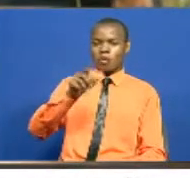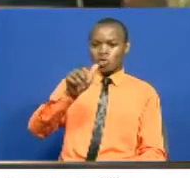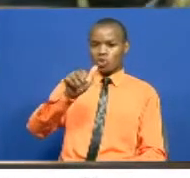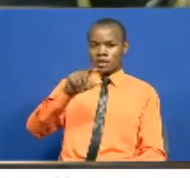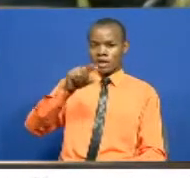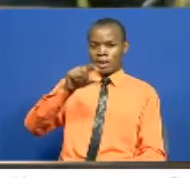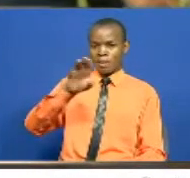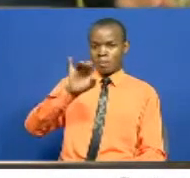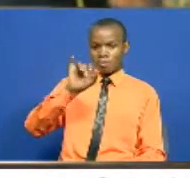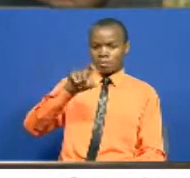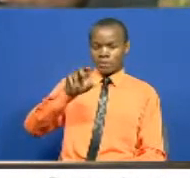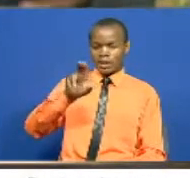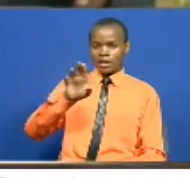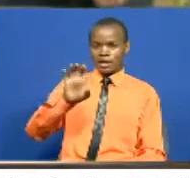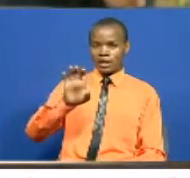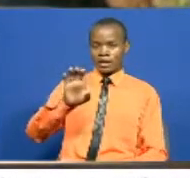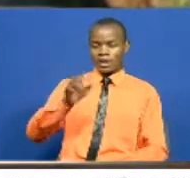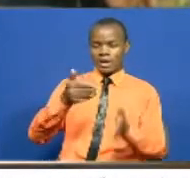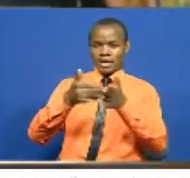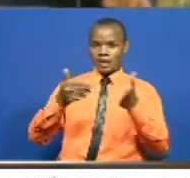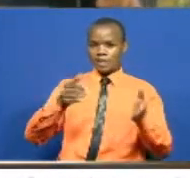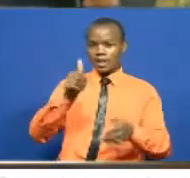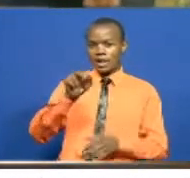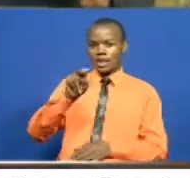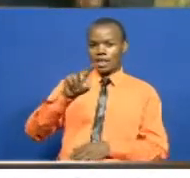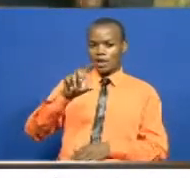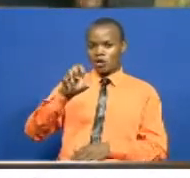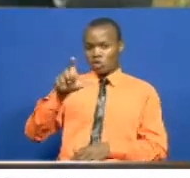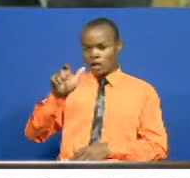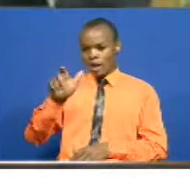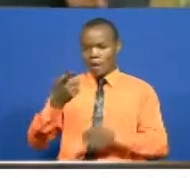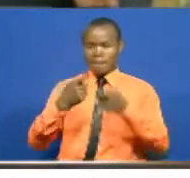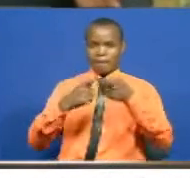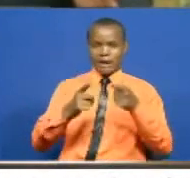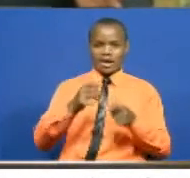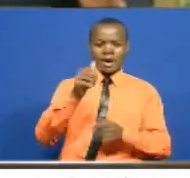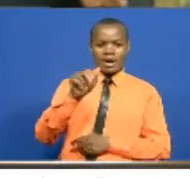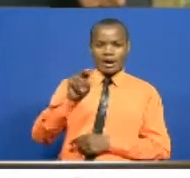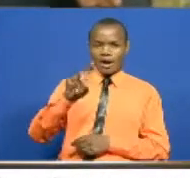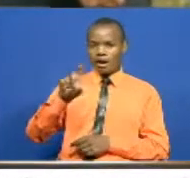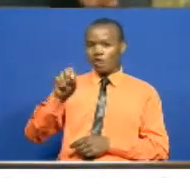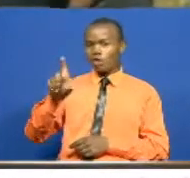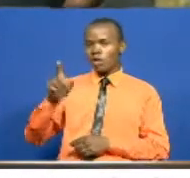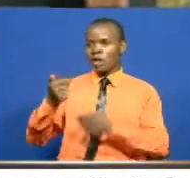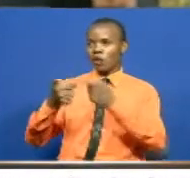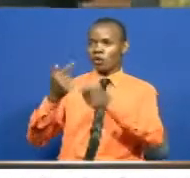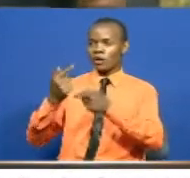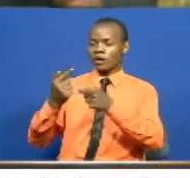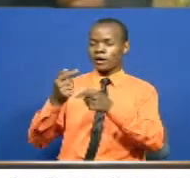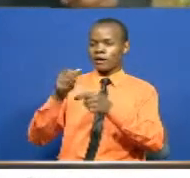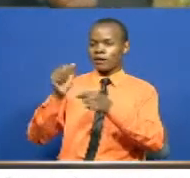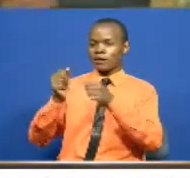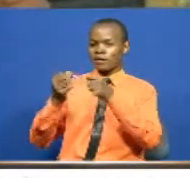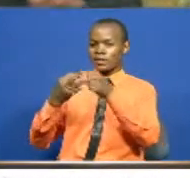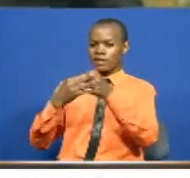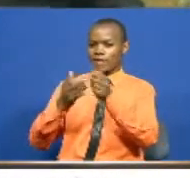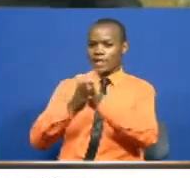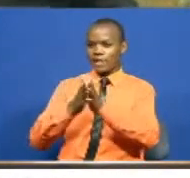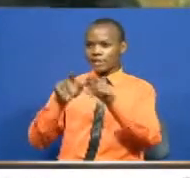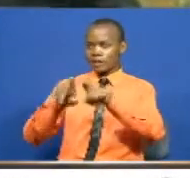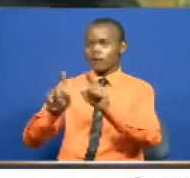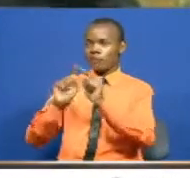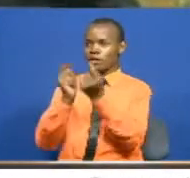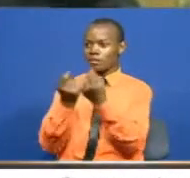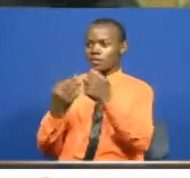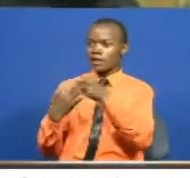the opening game, Angola winning 87-58. What has been the development in Angola from your side?